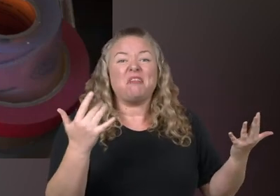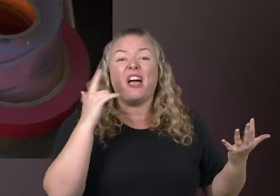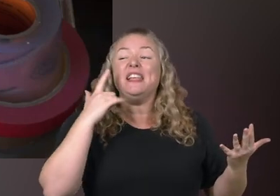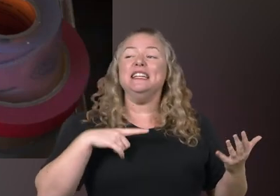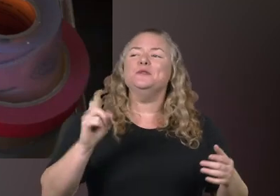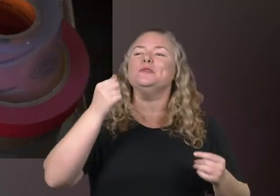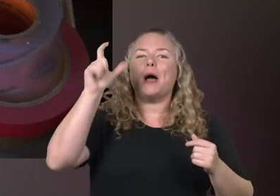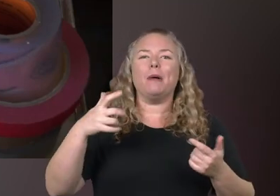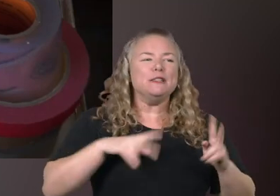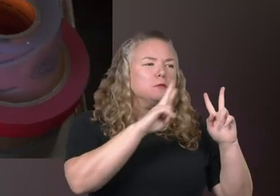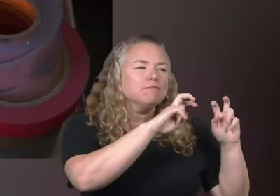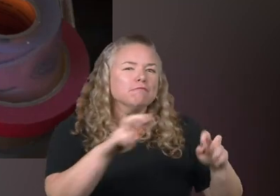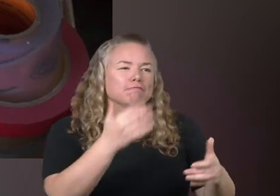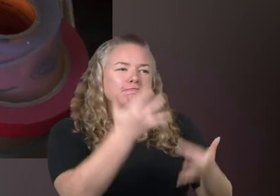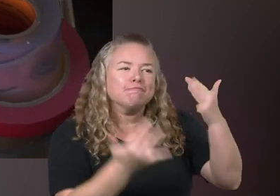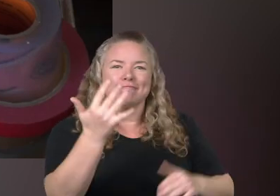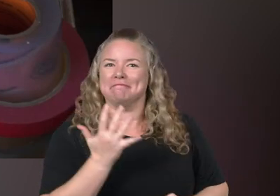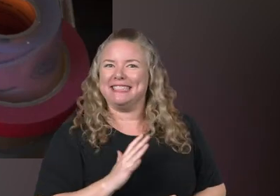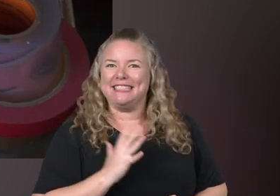to survey this.